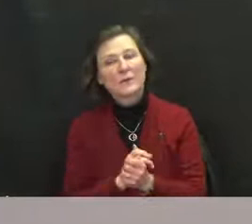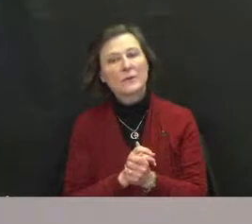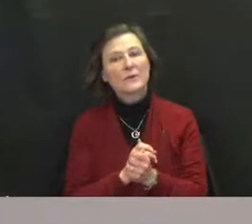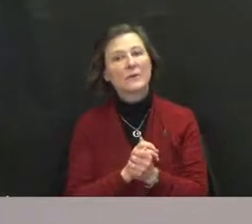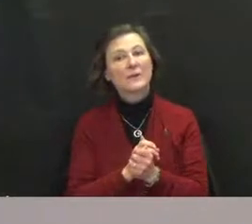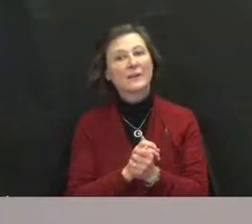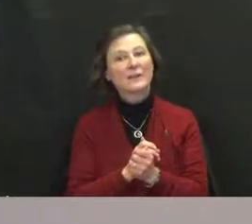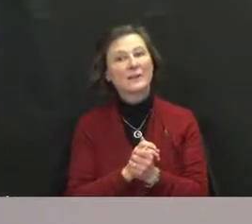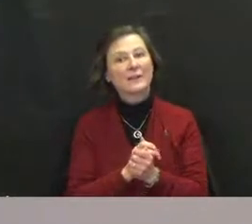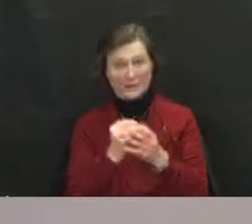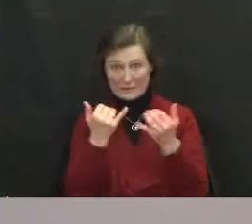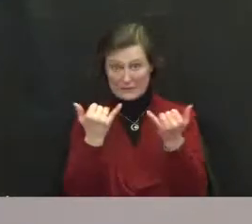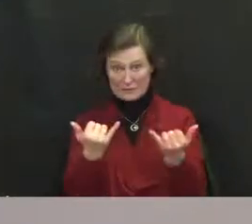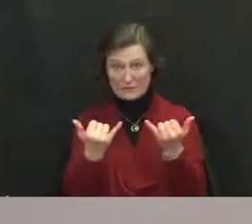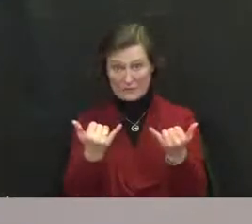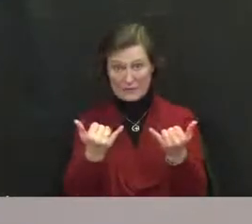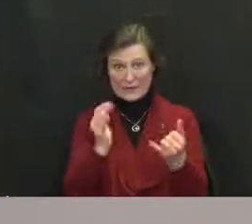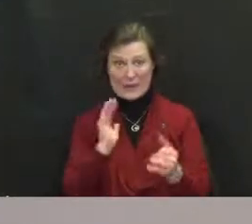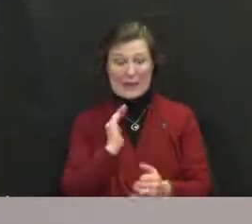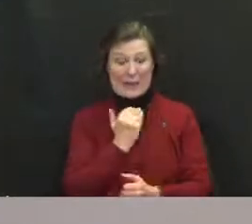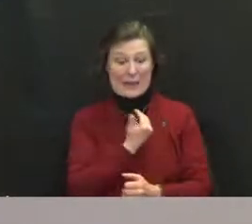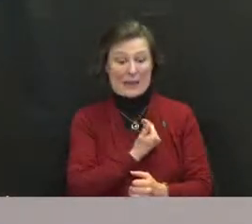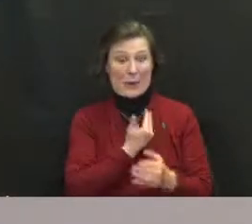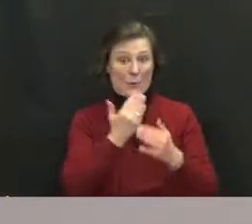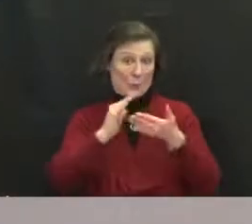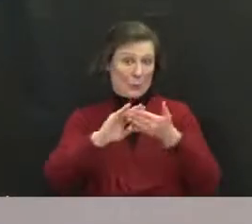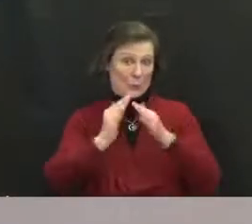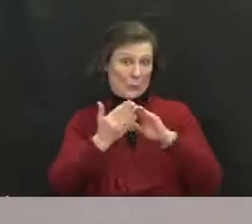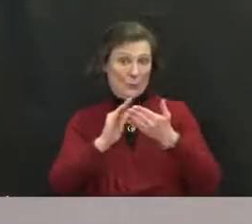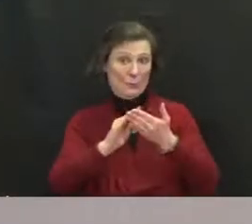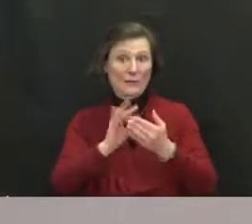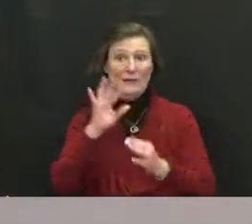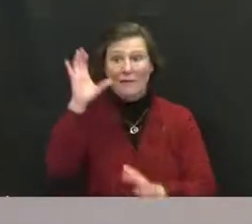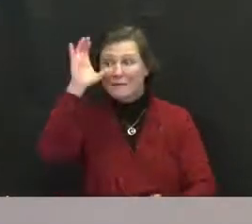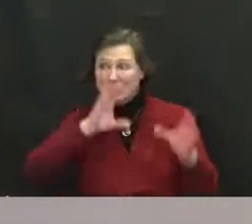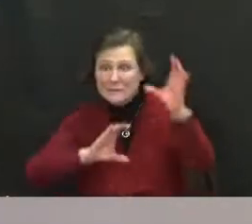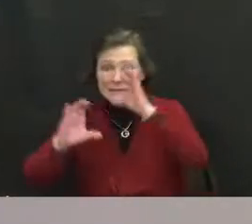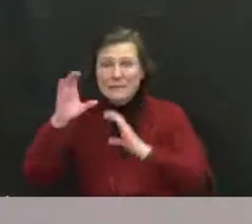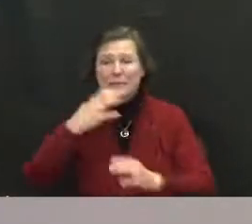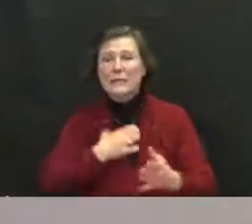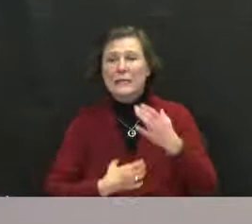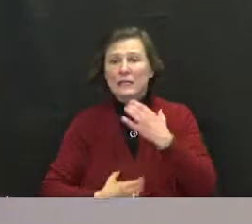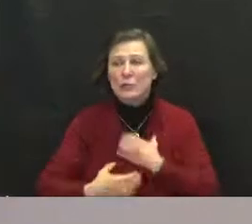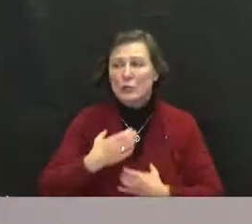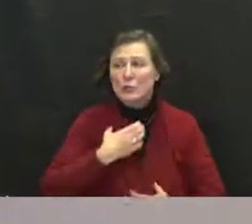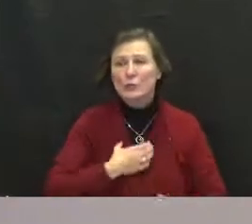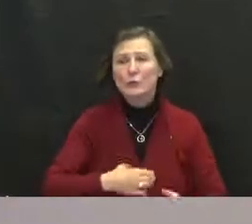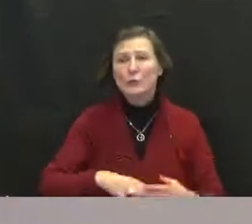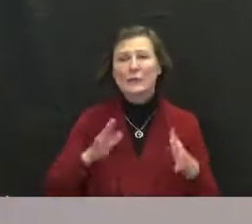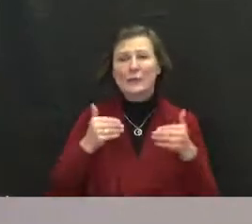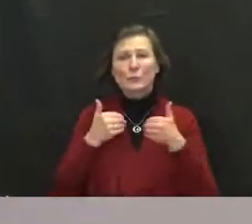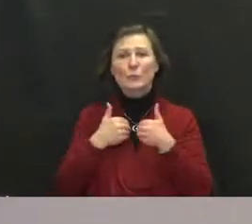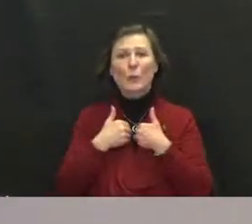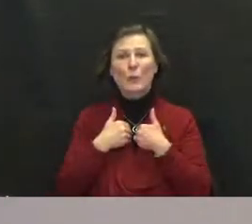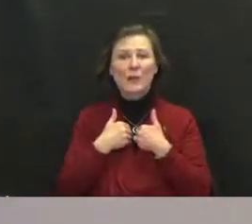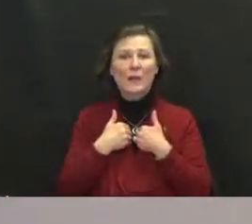And now today there is our own community of seeking, yearning souls.